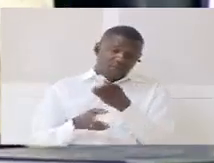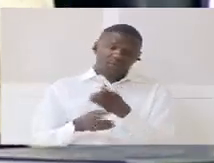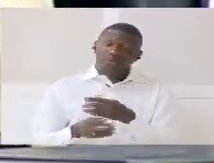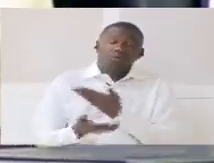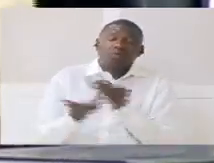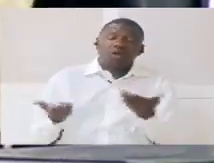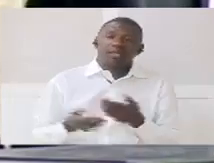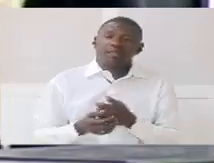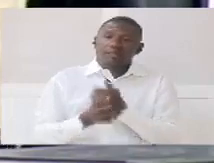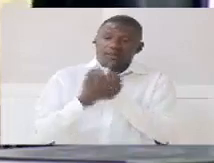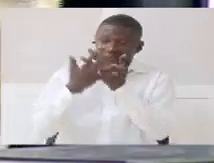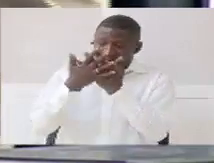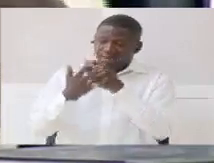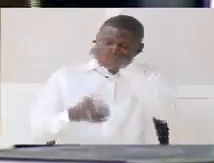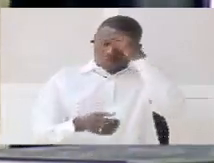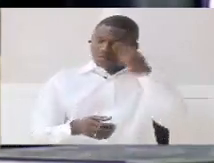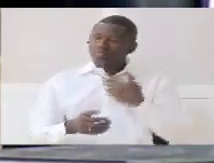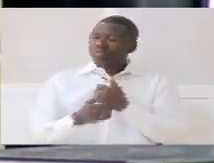You can be overtaken by Satan.